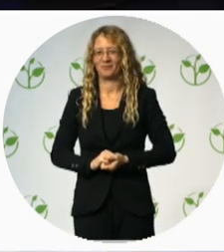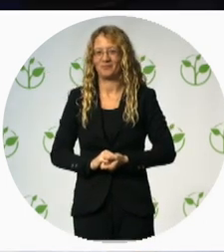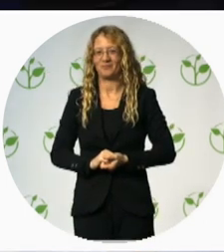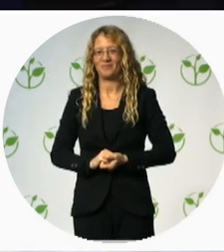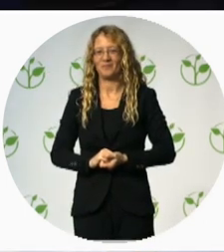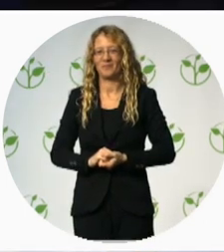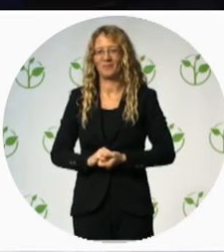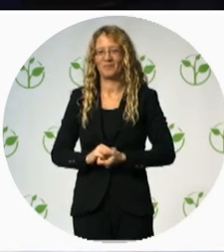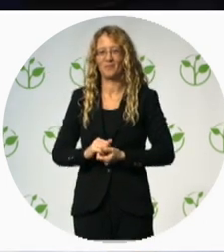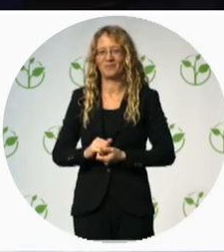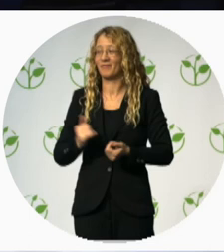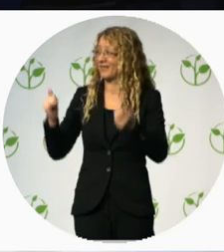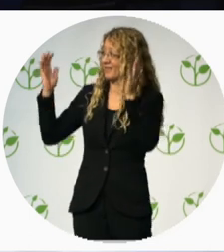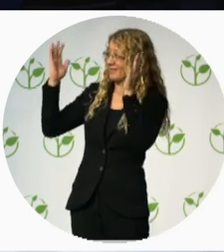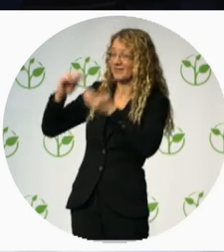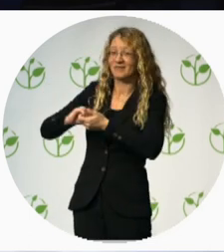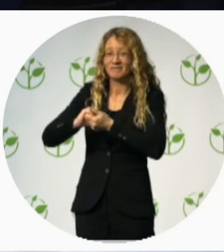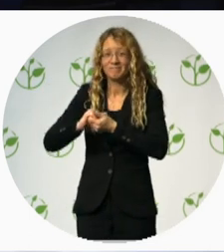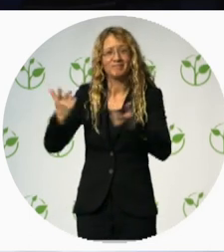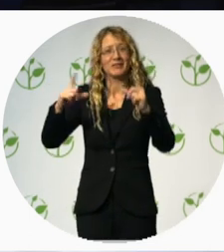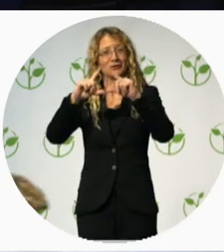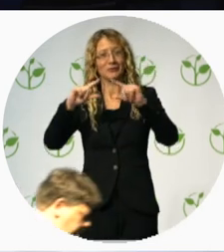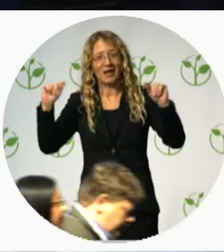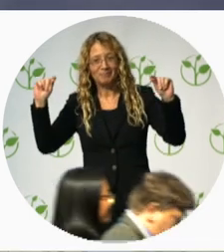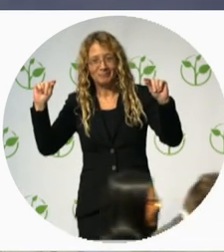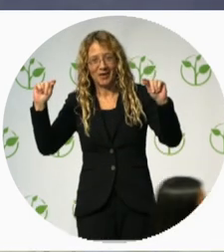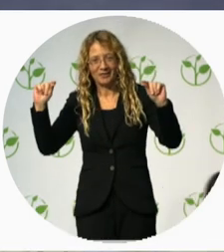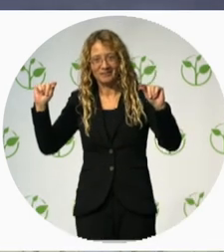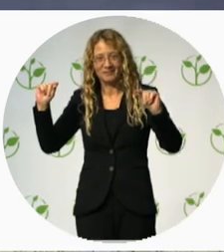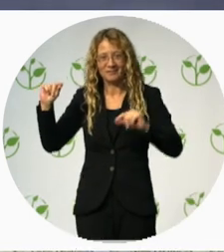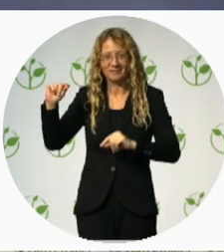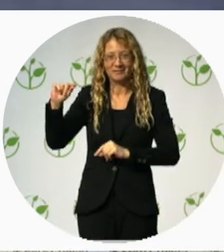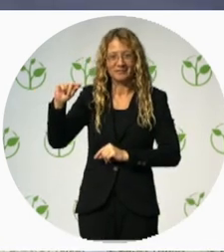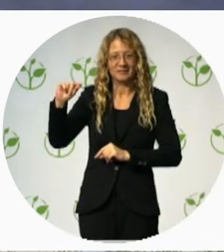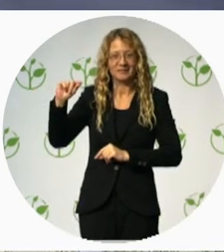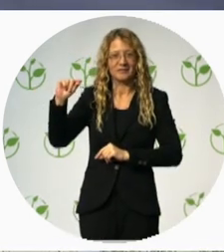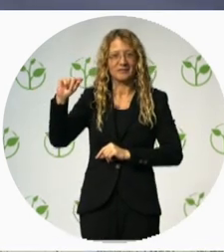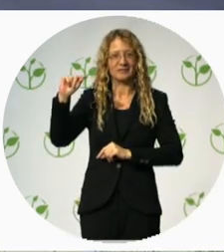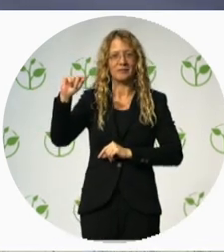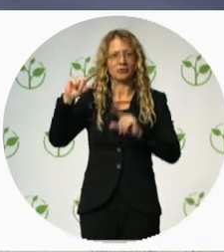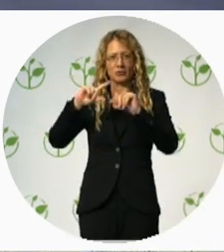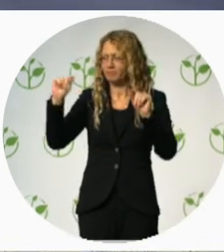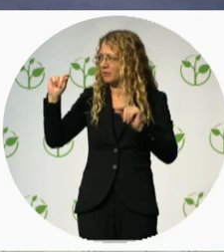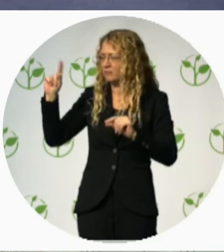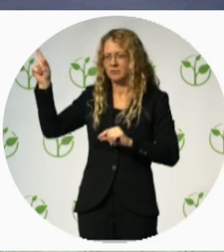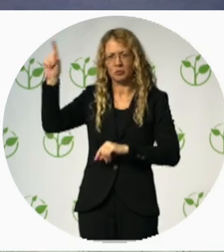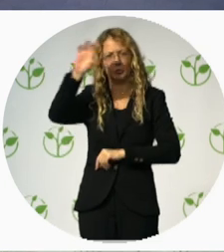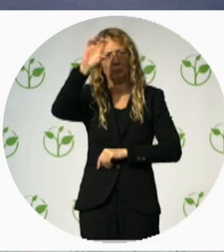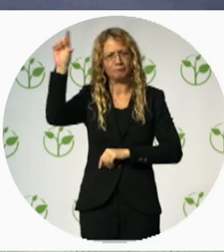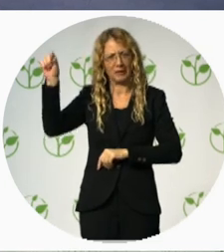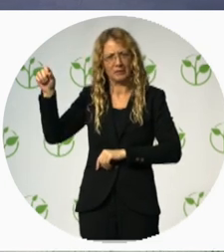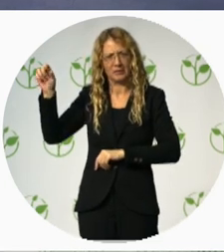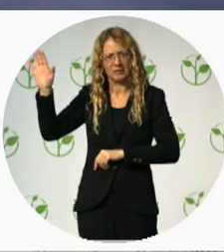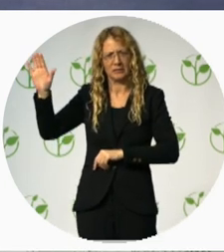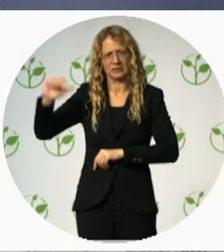Congratulations to Muraro from Japan. Muraro is a private Japanese company based in Osaka. They have developed B-Maps,